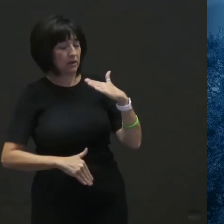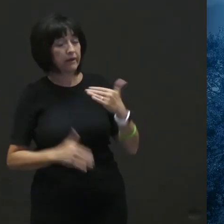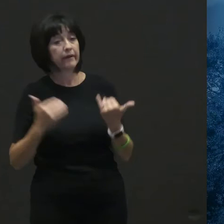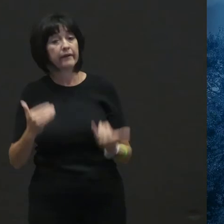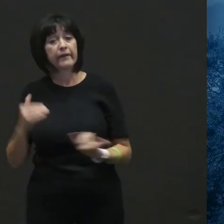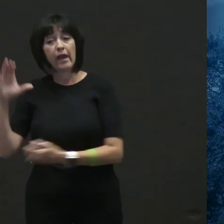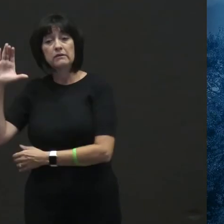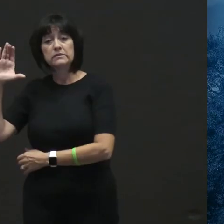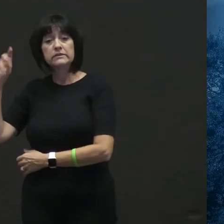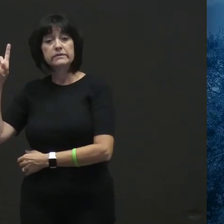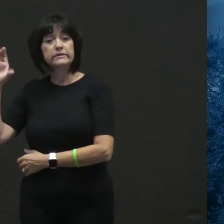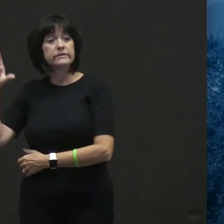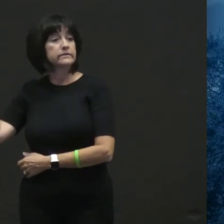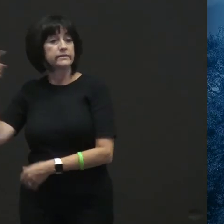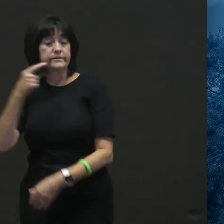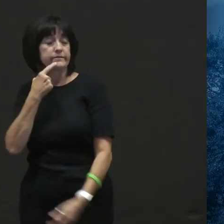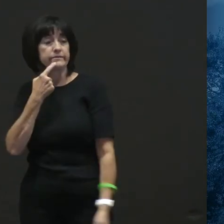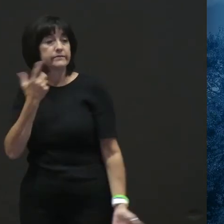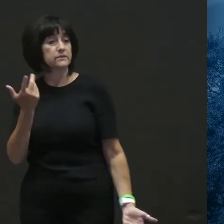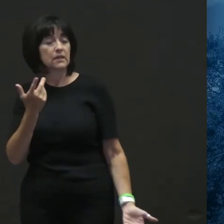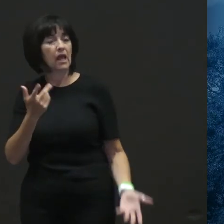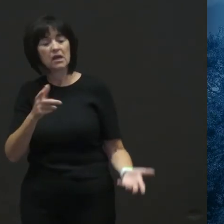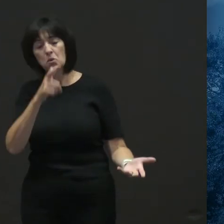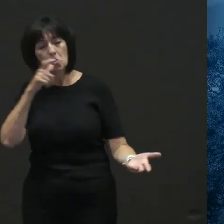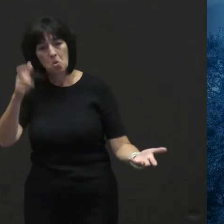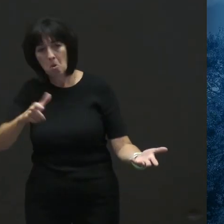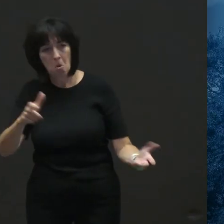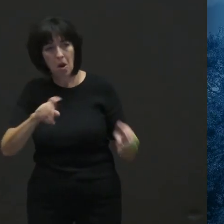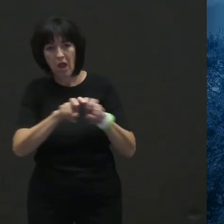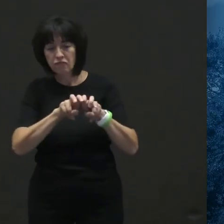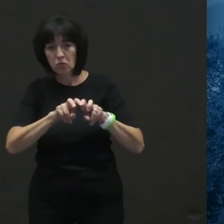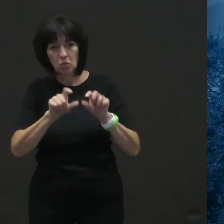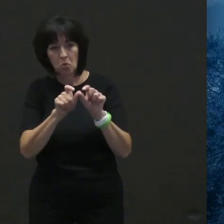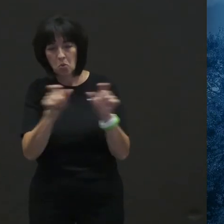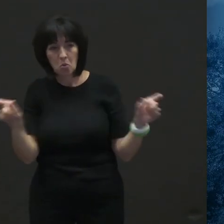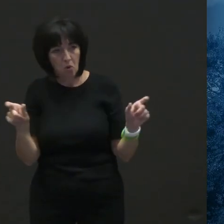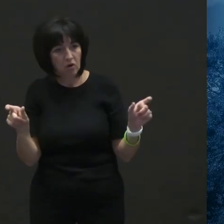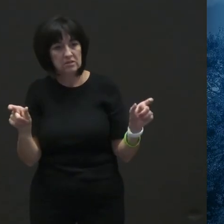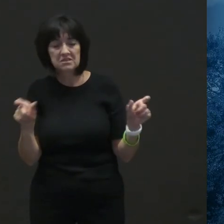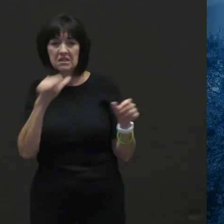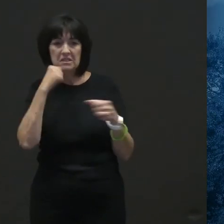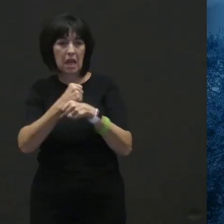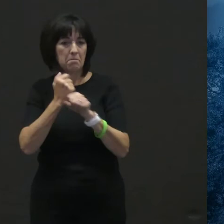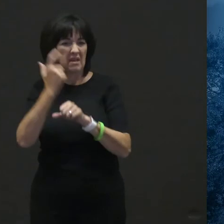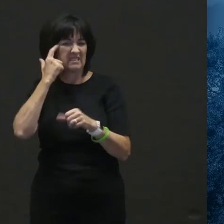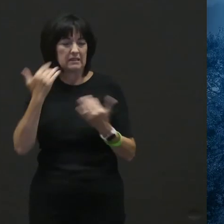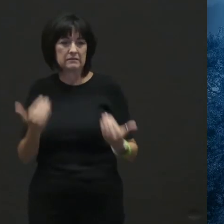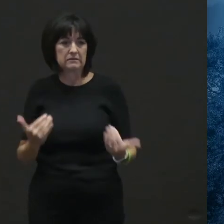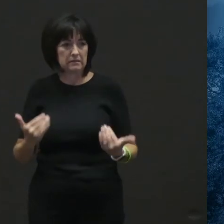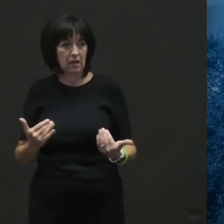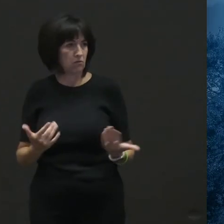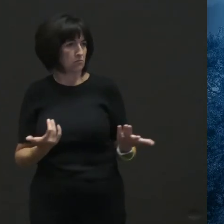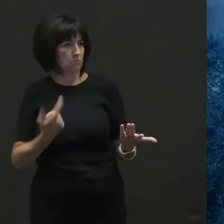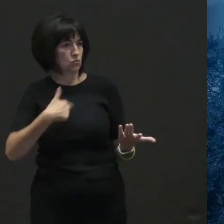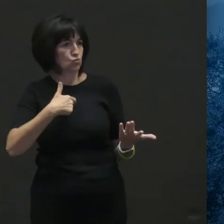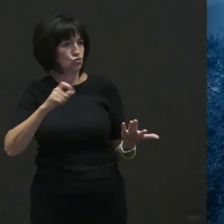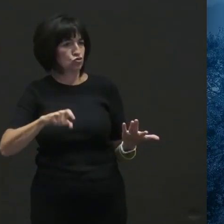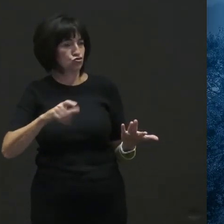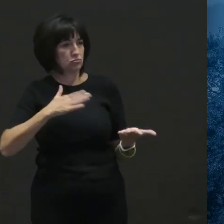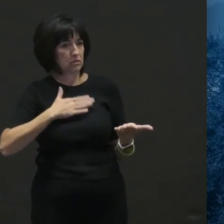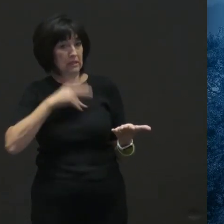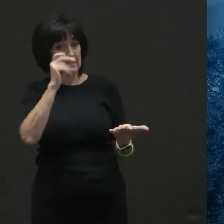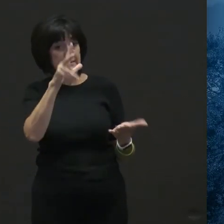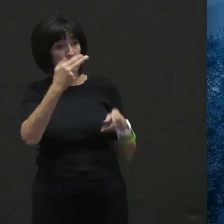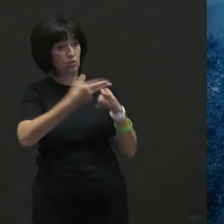sense, we shouldn't be on the list in the first instance. And they certainly don't make sense, makes no sense if you're on 1